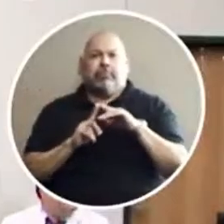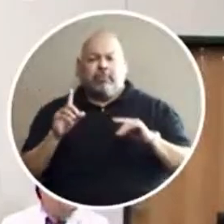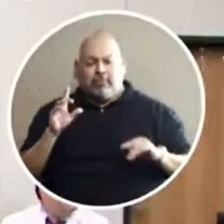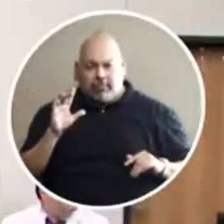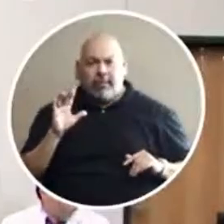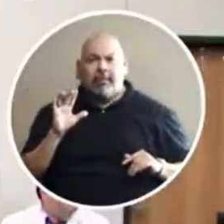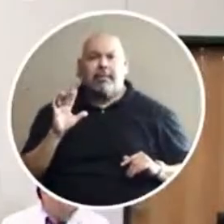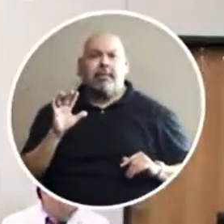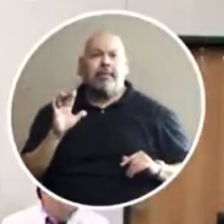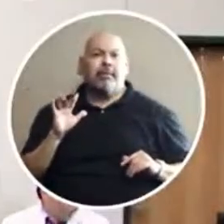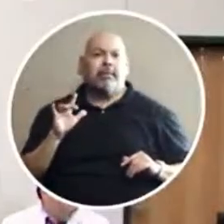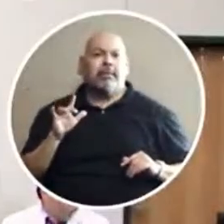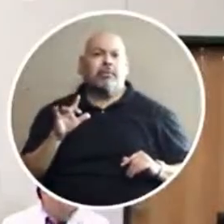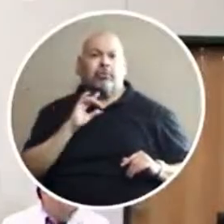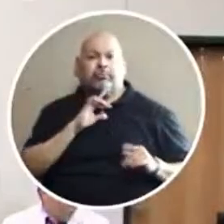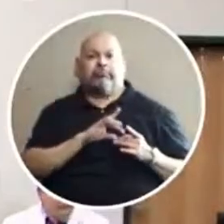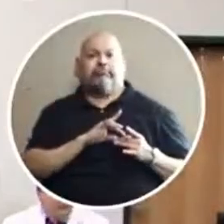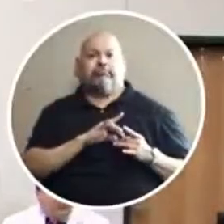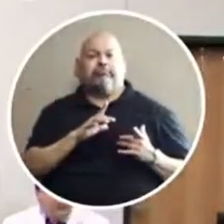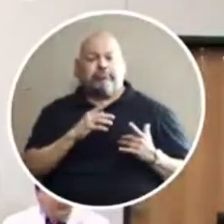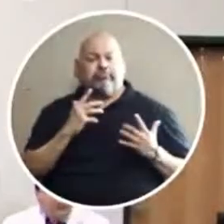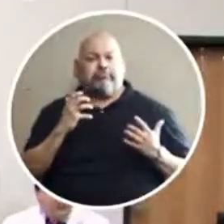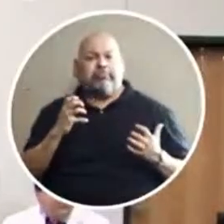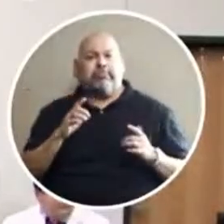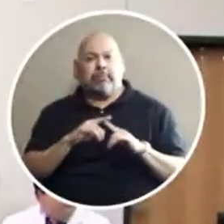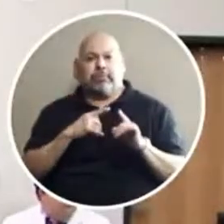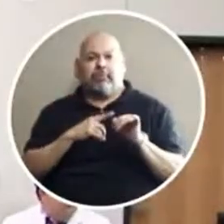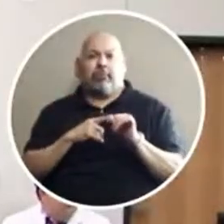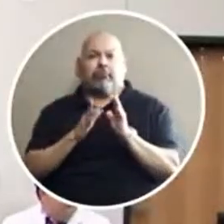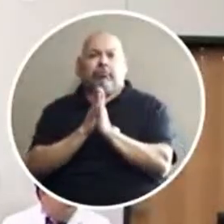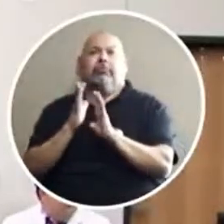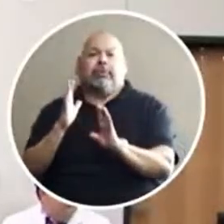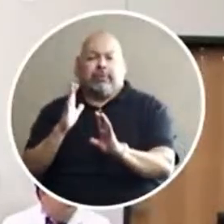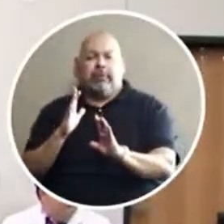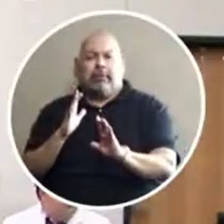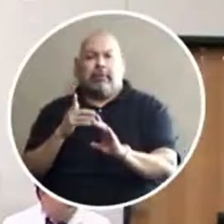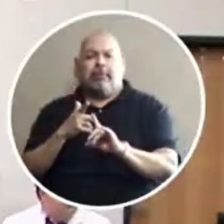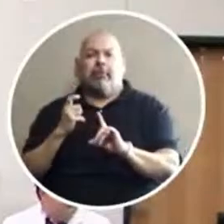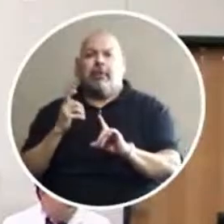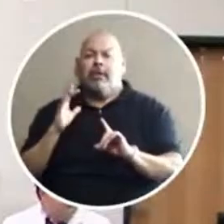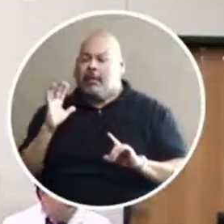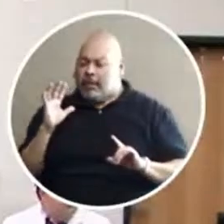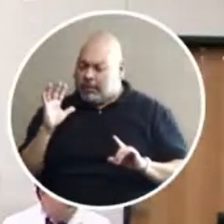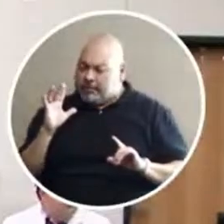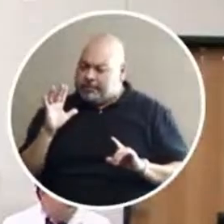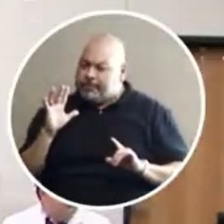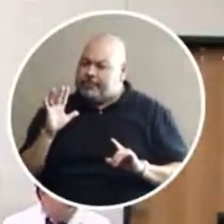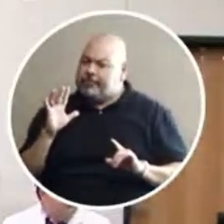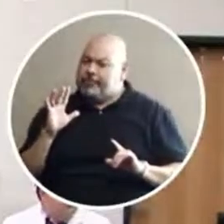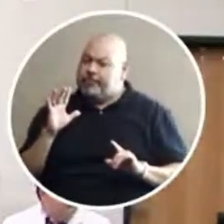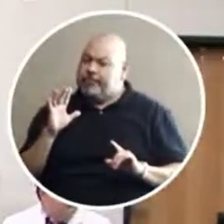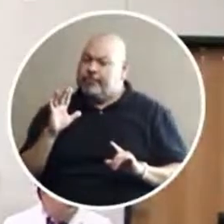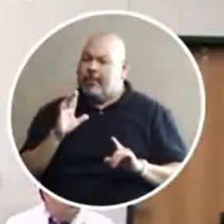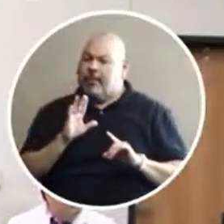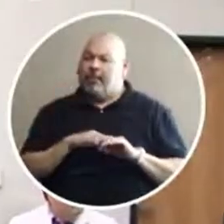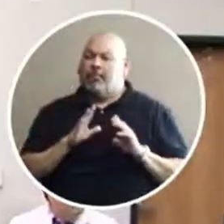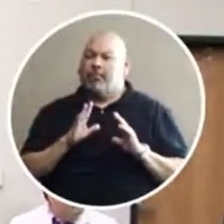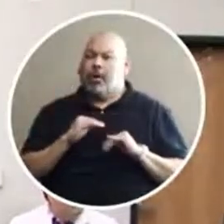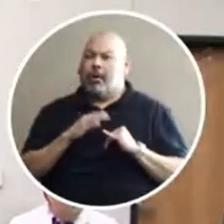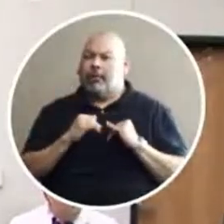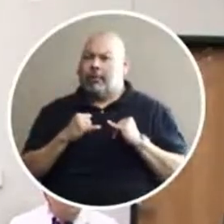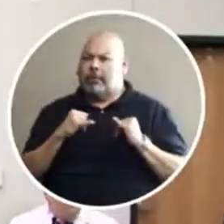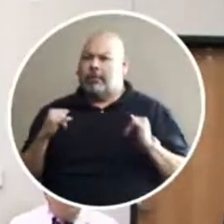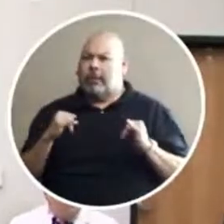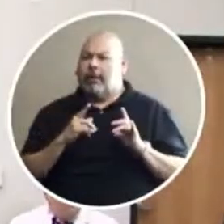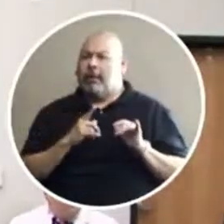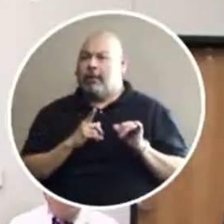in during the presentation, so I'm going to start off with the first question that we have via the internet,